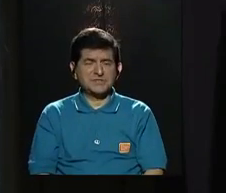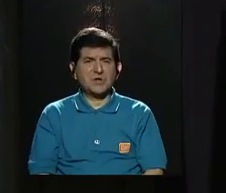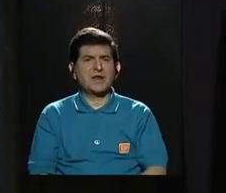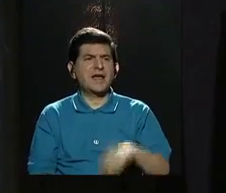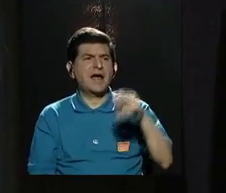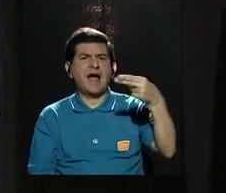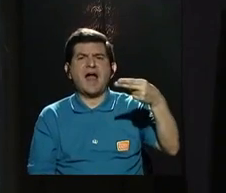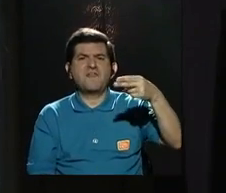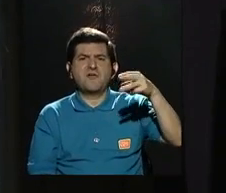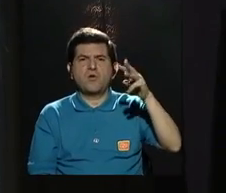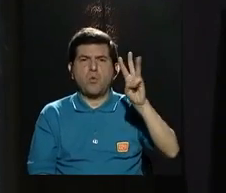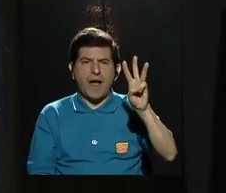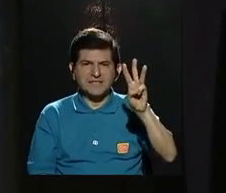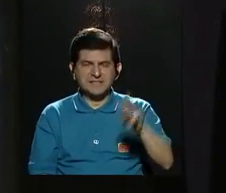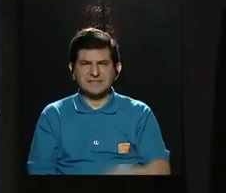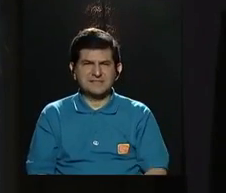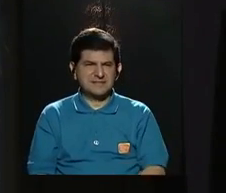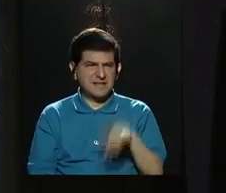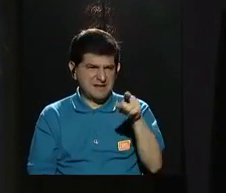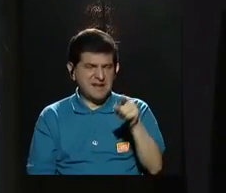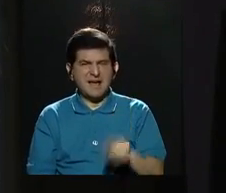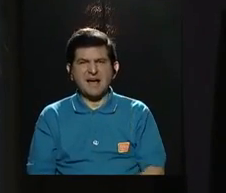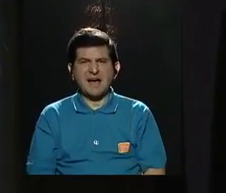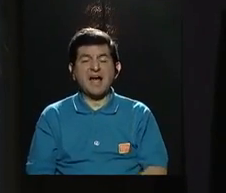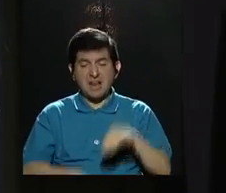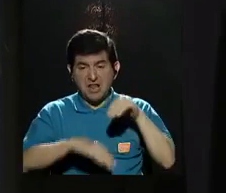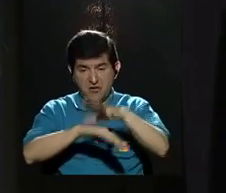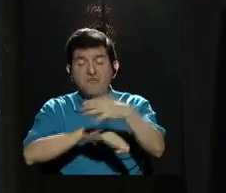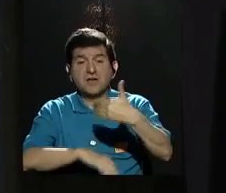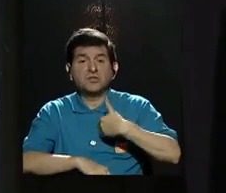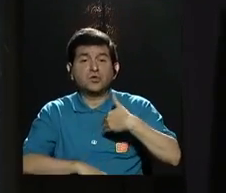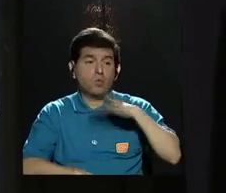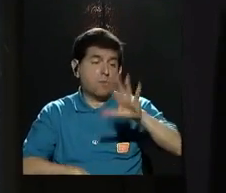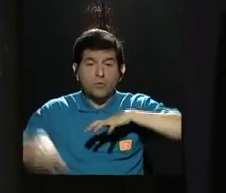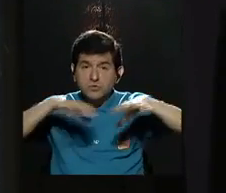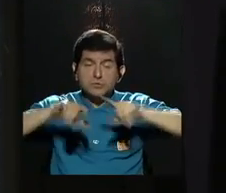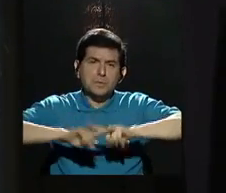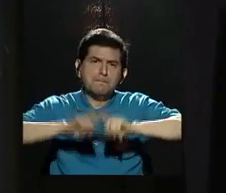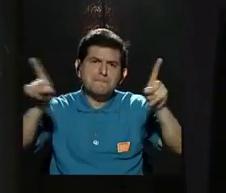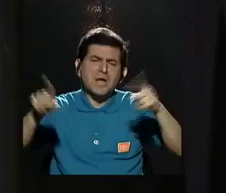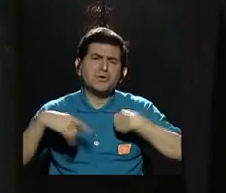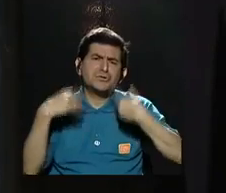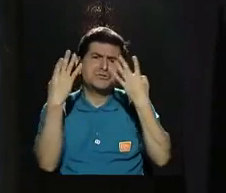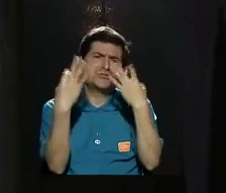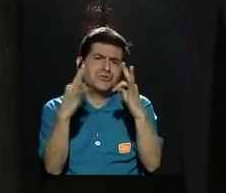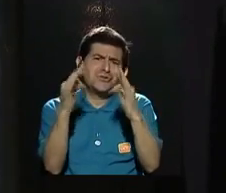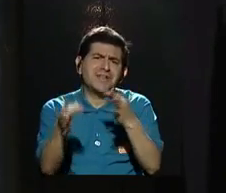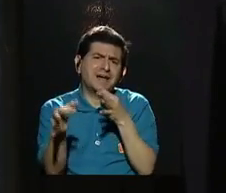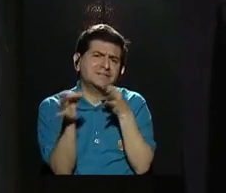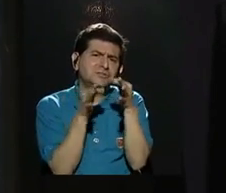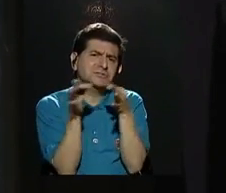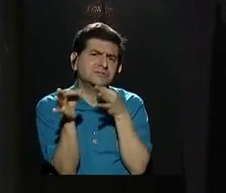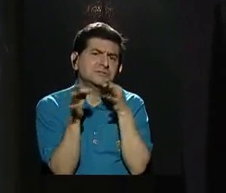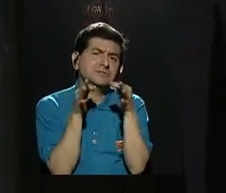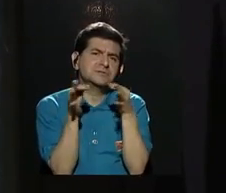suffered some consequences. But the point that I'm making is that